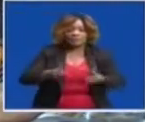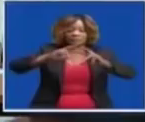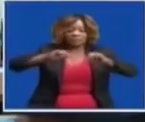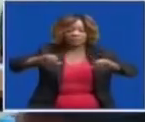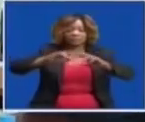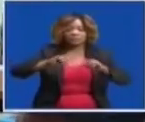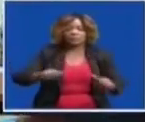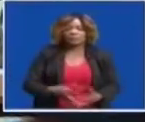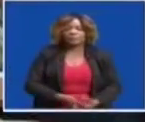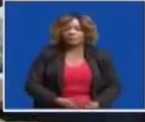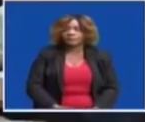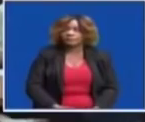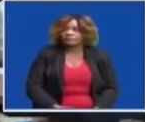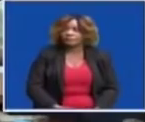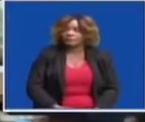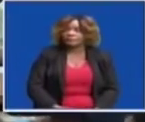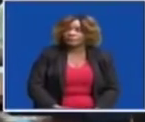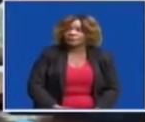research.